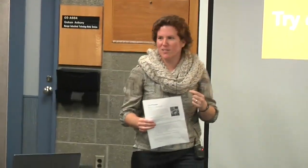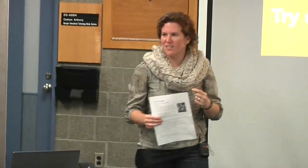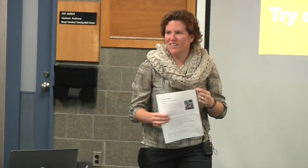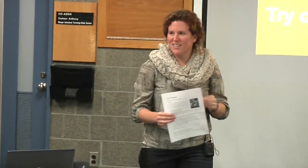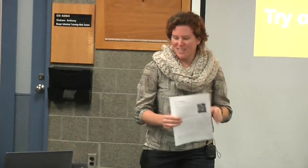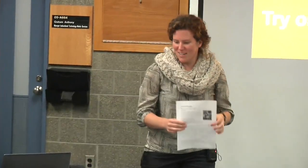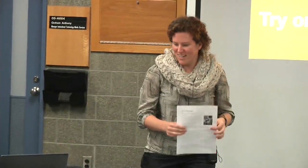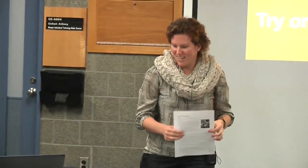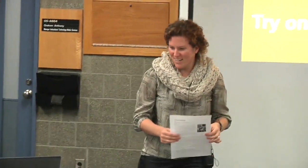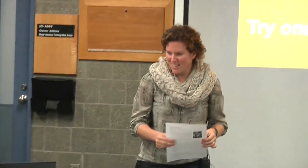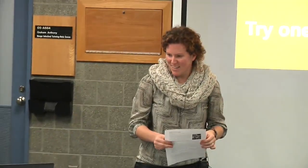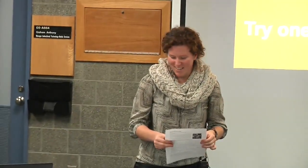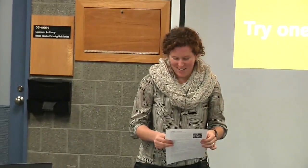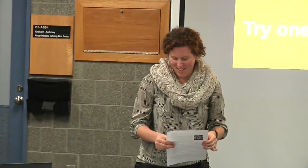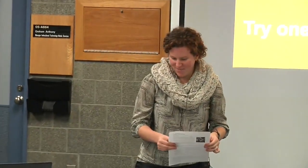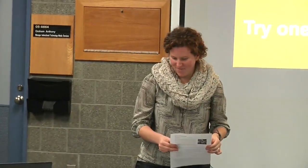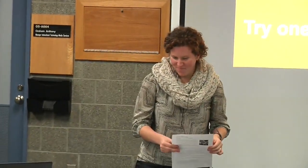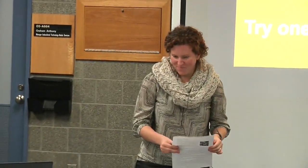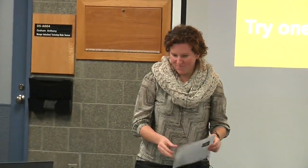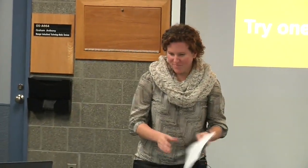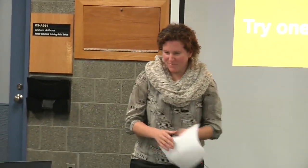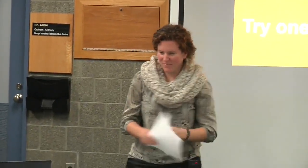to discuss.